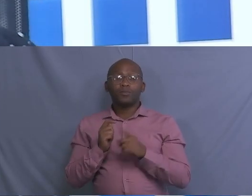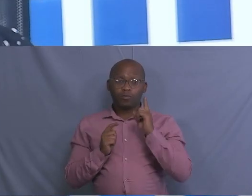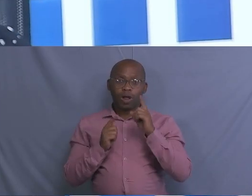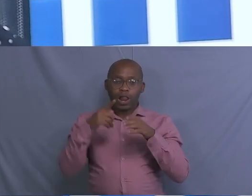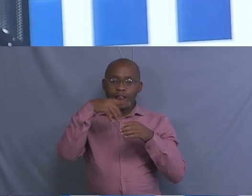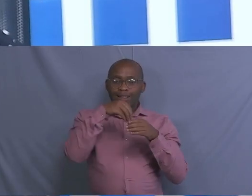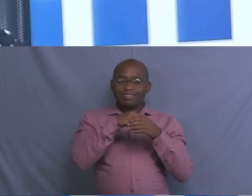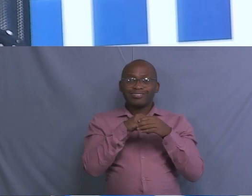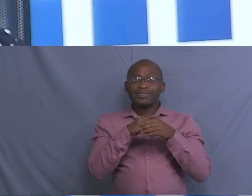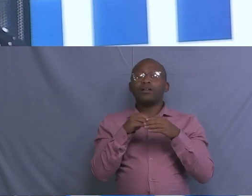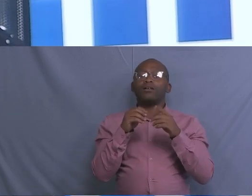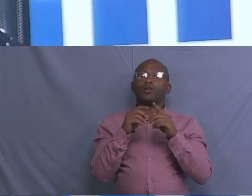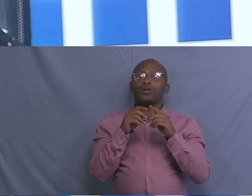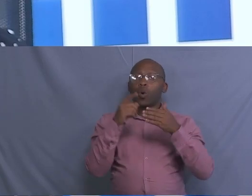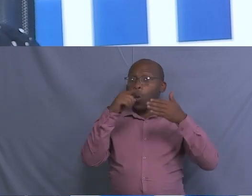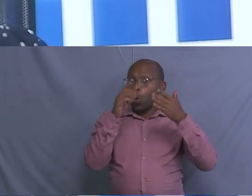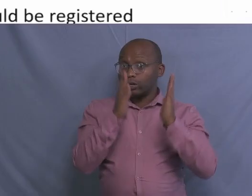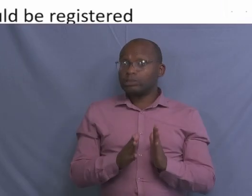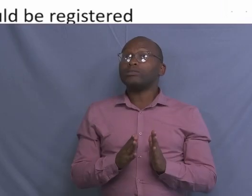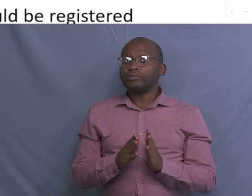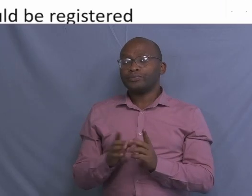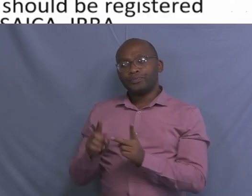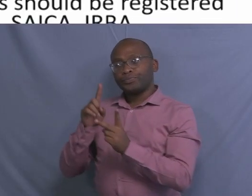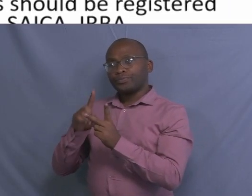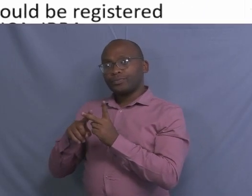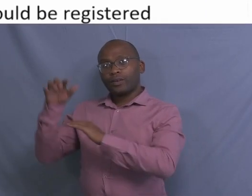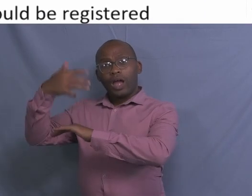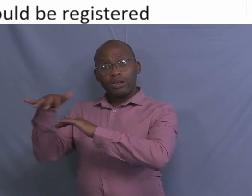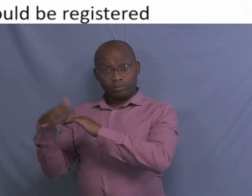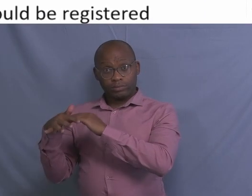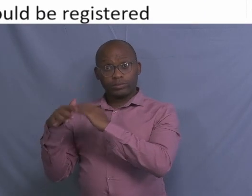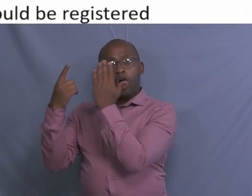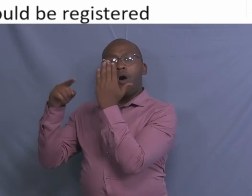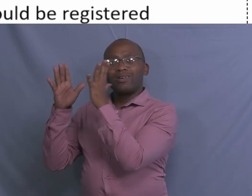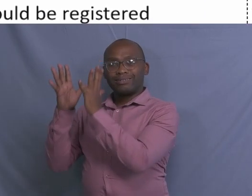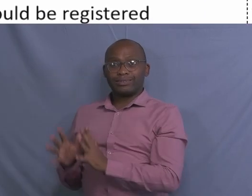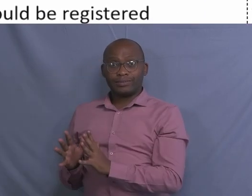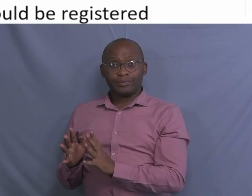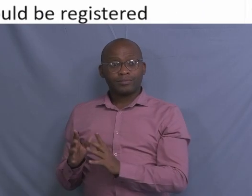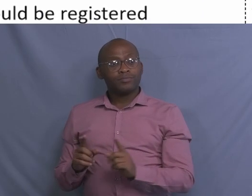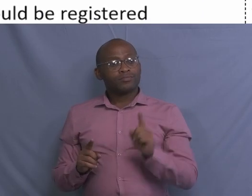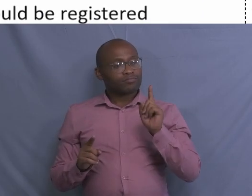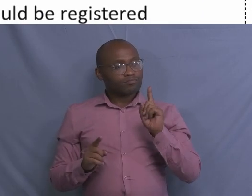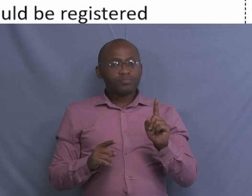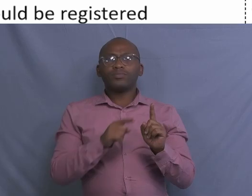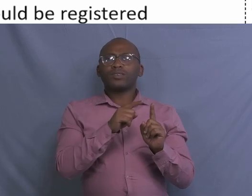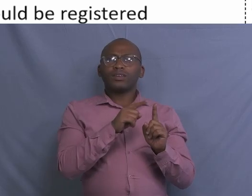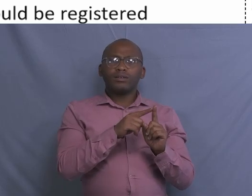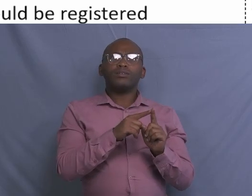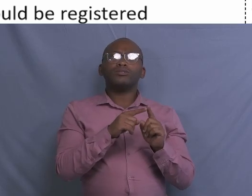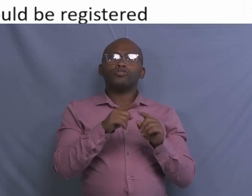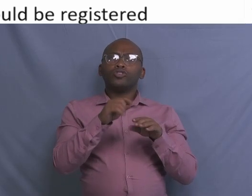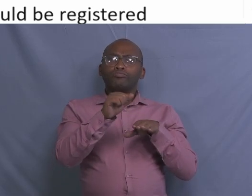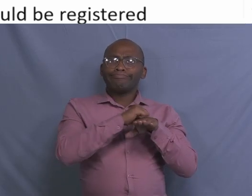internal auditors as well as external auditors. So the internal auditors are trained professionals that are employed by the company, and